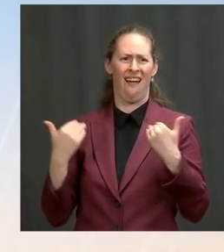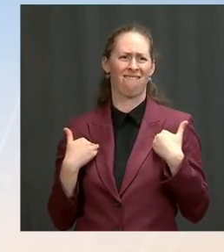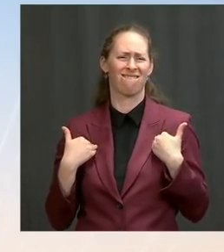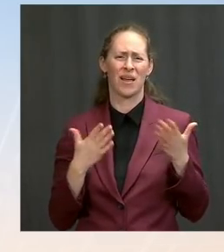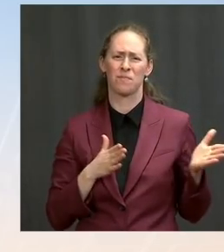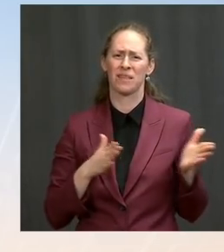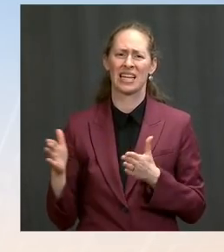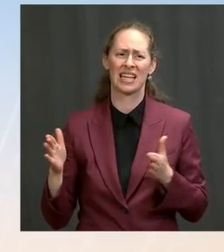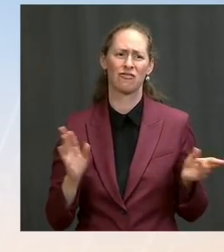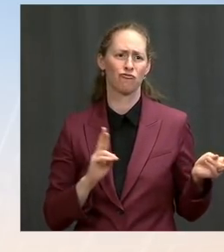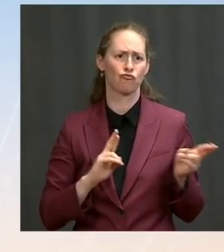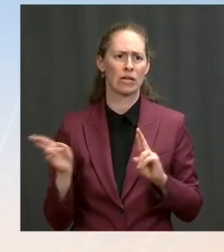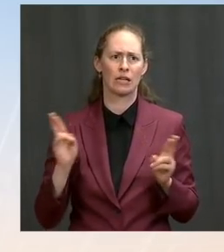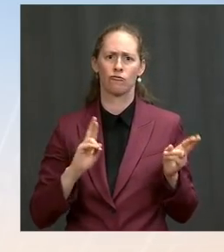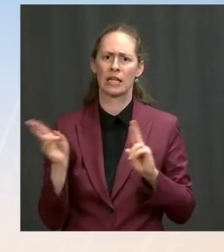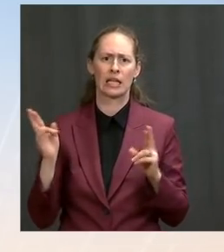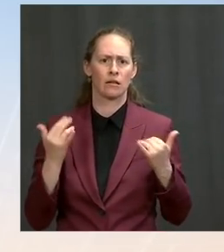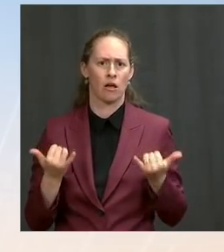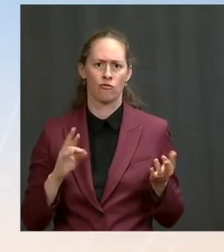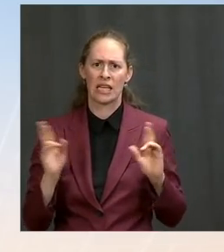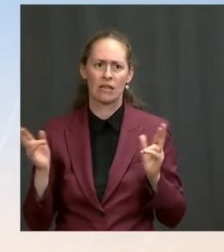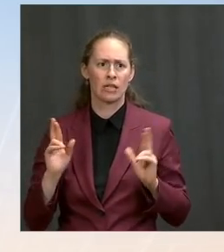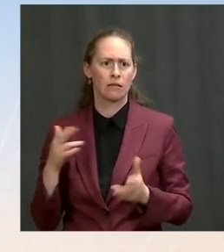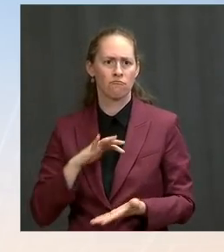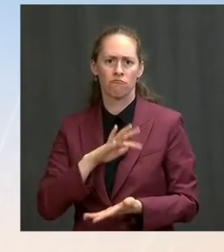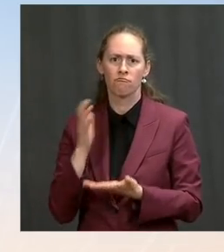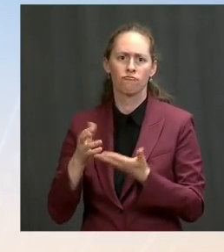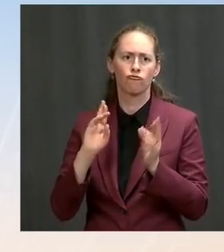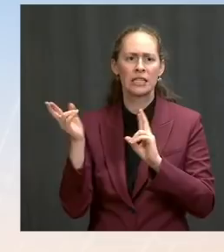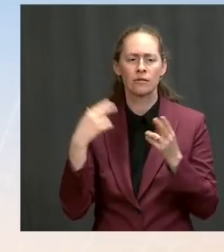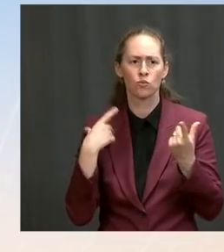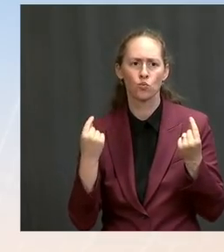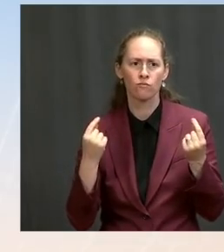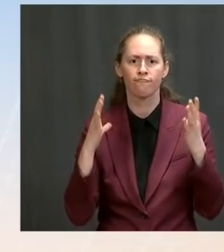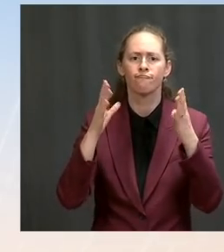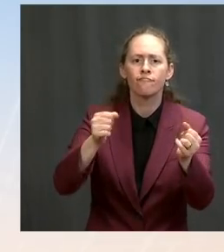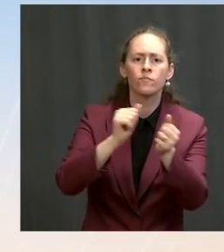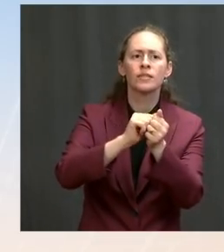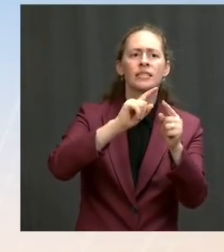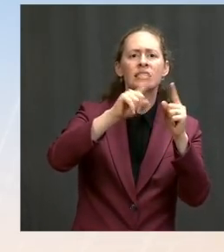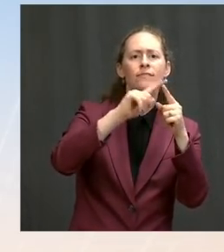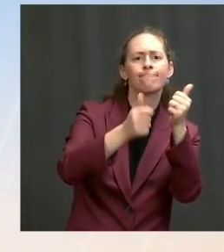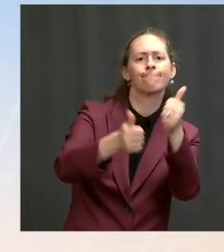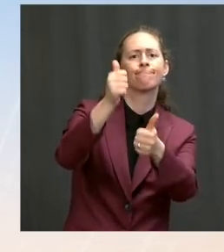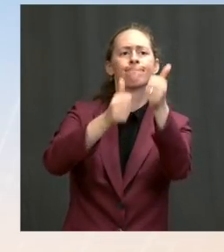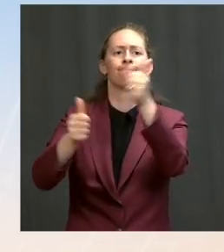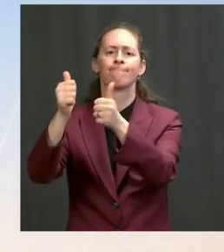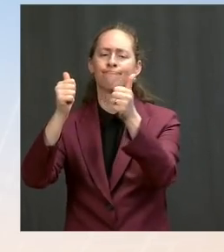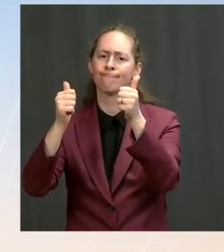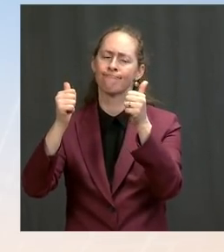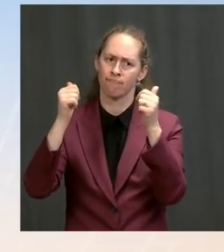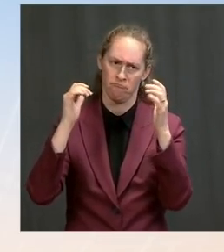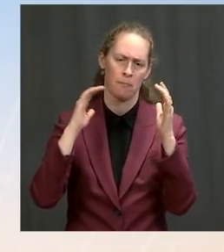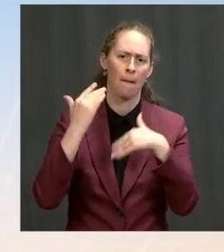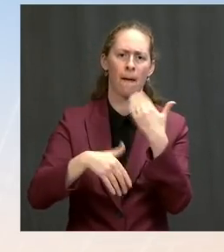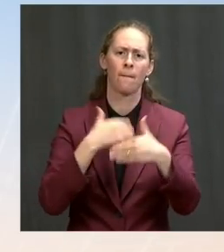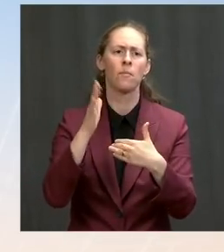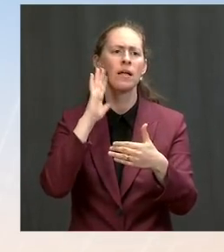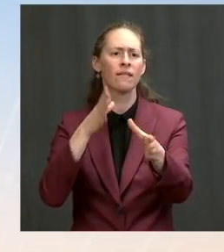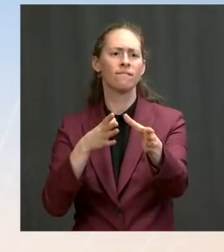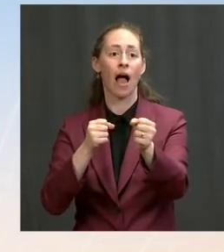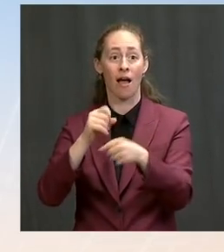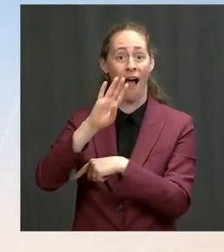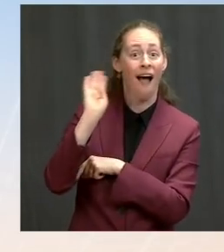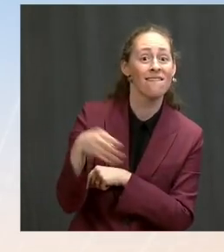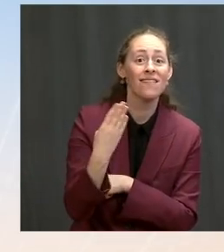these resources through, to partner with our state and local officials to get this done on an expedited timeline. Will it be done overnight? Absolutely